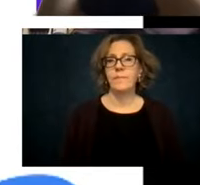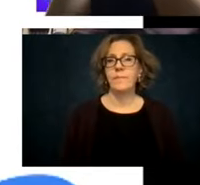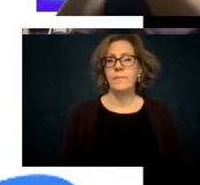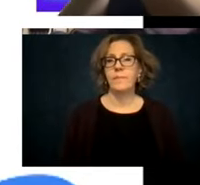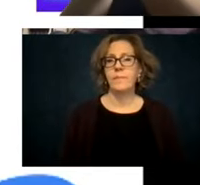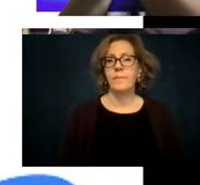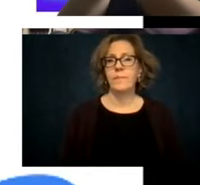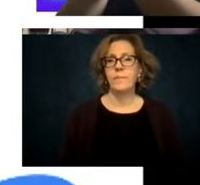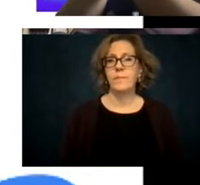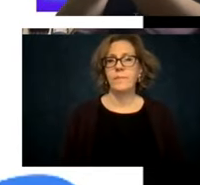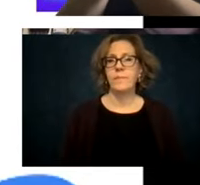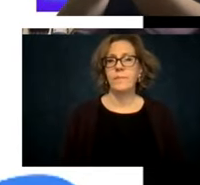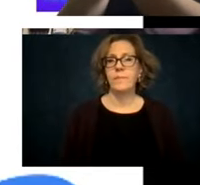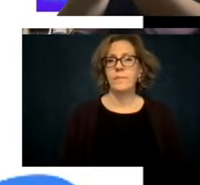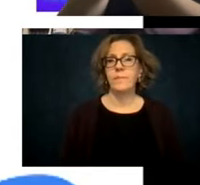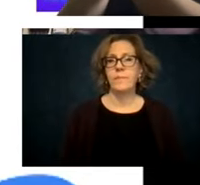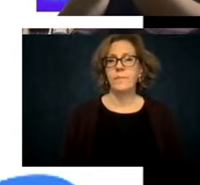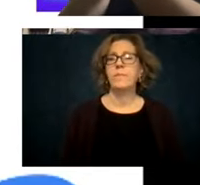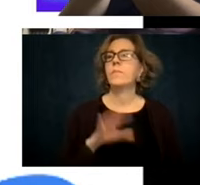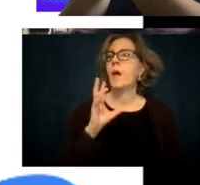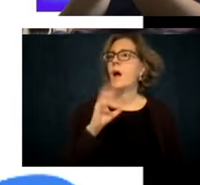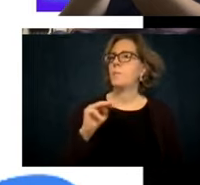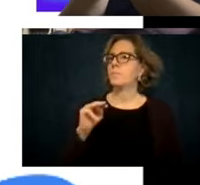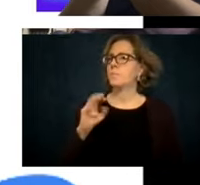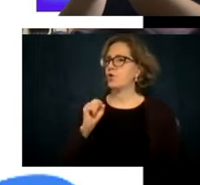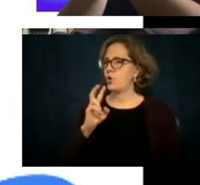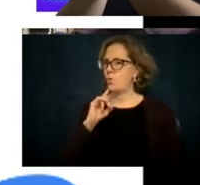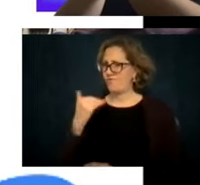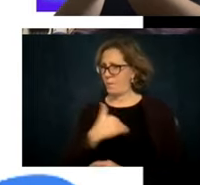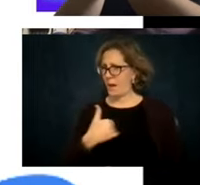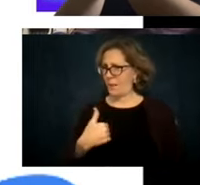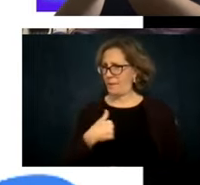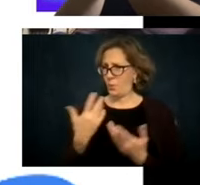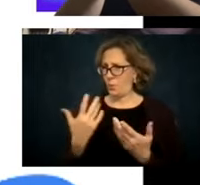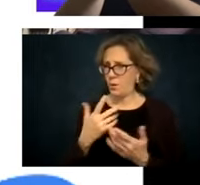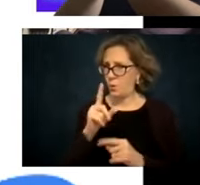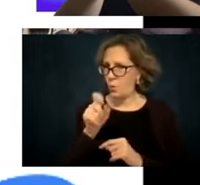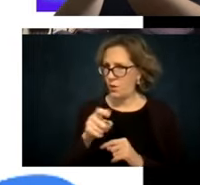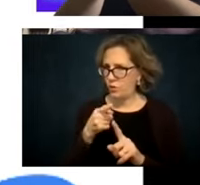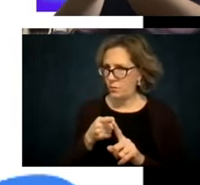So can you give me a reminder what the question was?